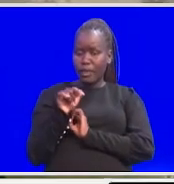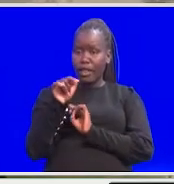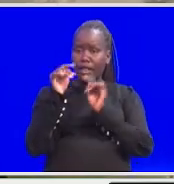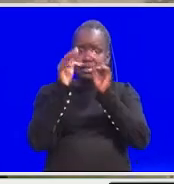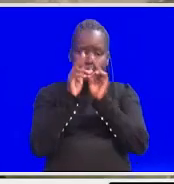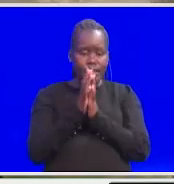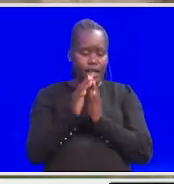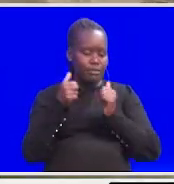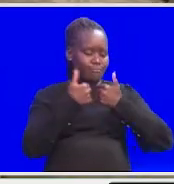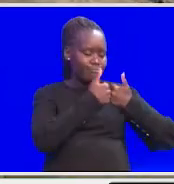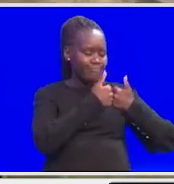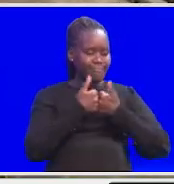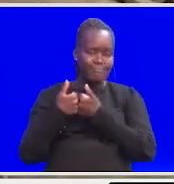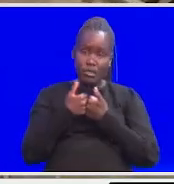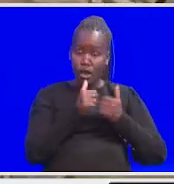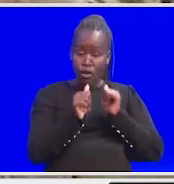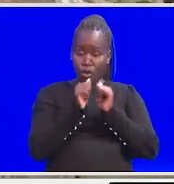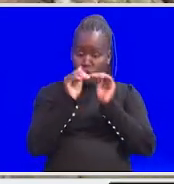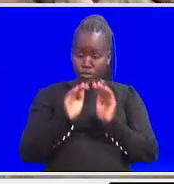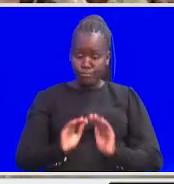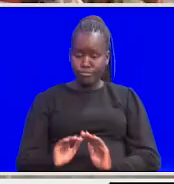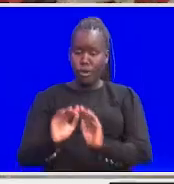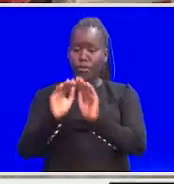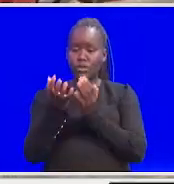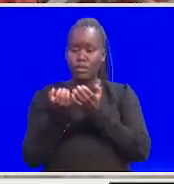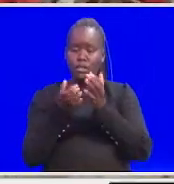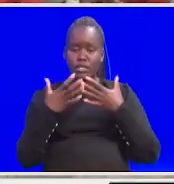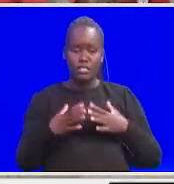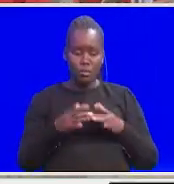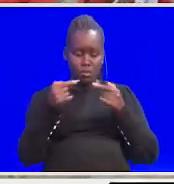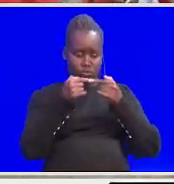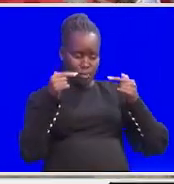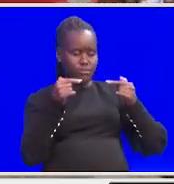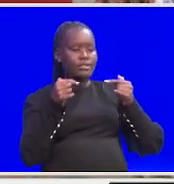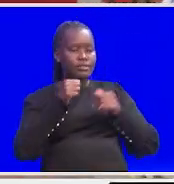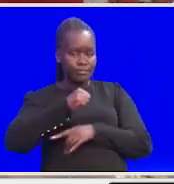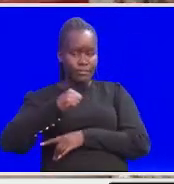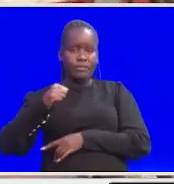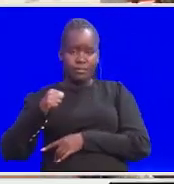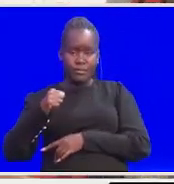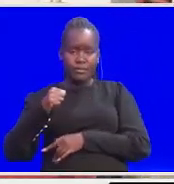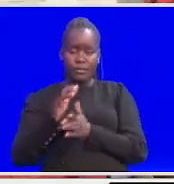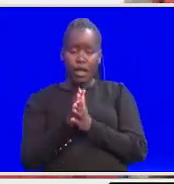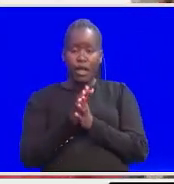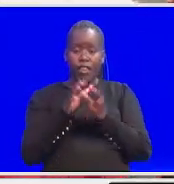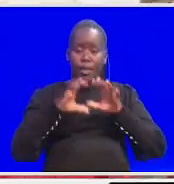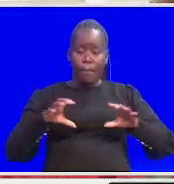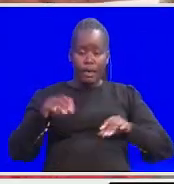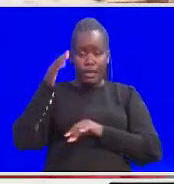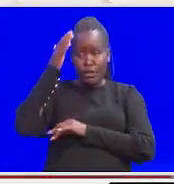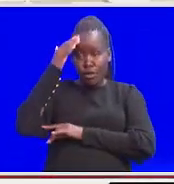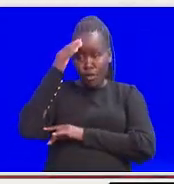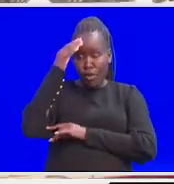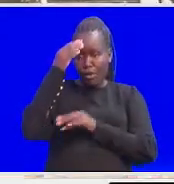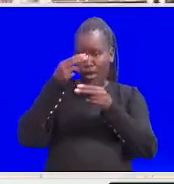very real challenges that have pushed traders to two opposing sides. The Wakulima Market, known fondly